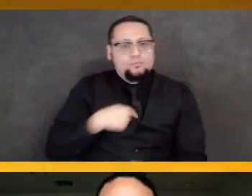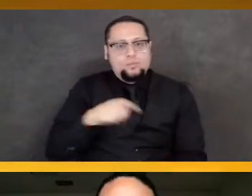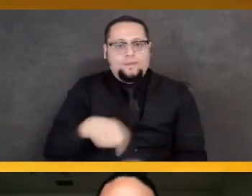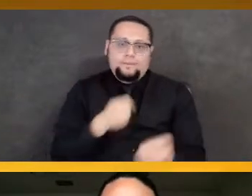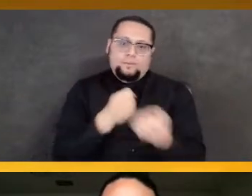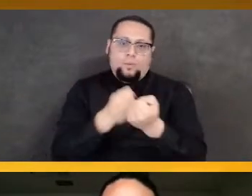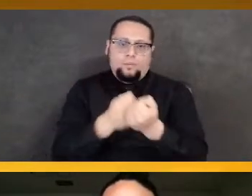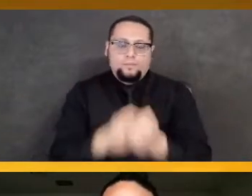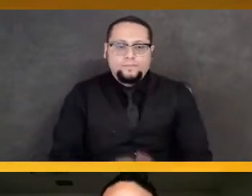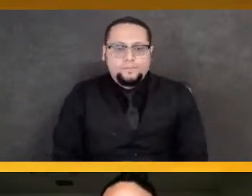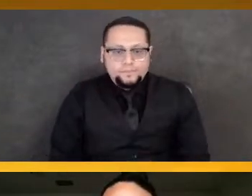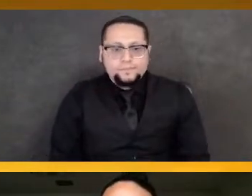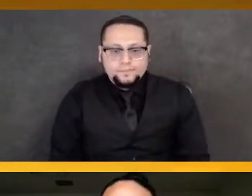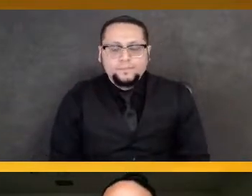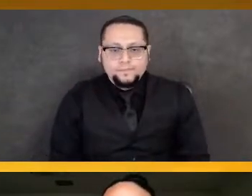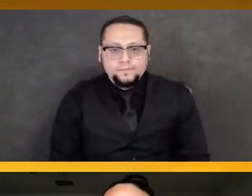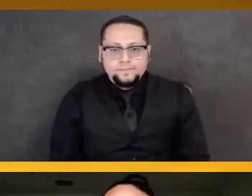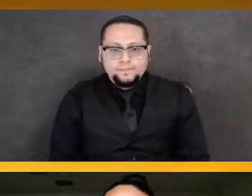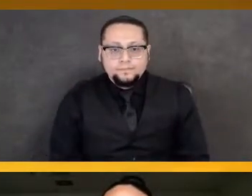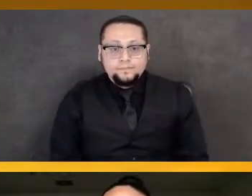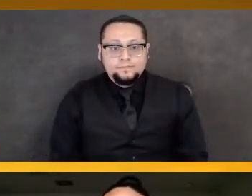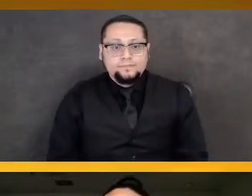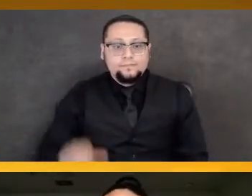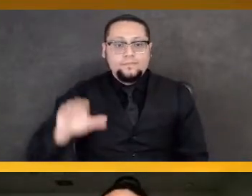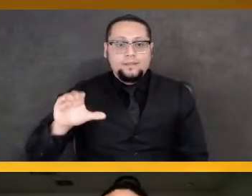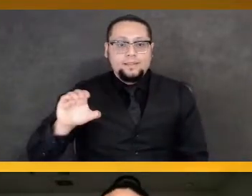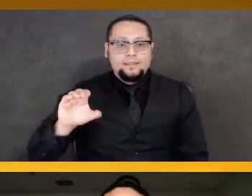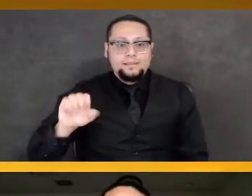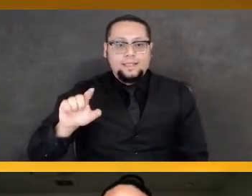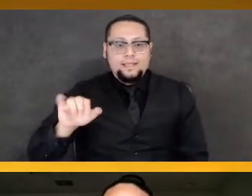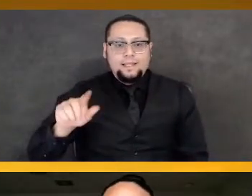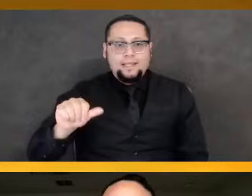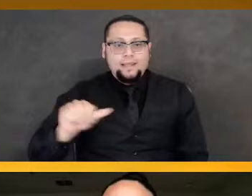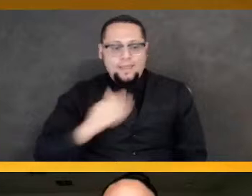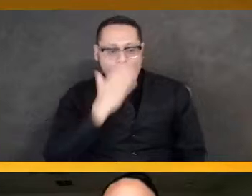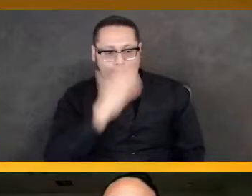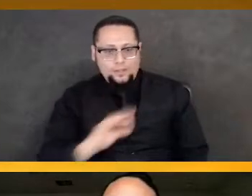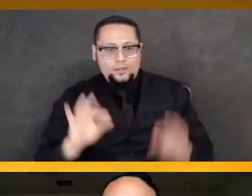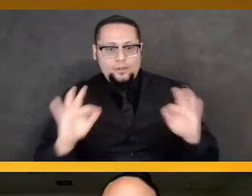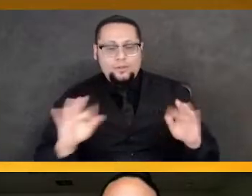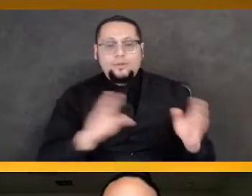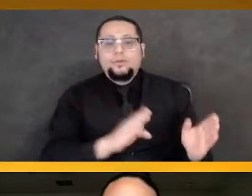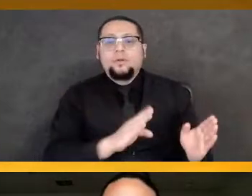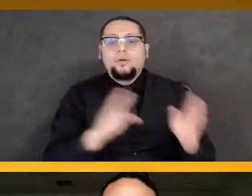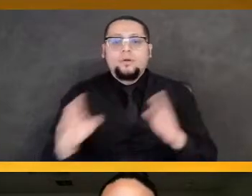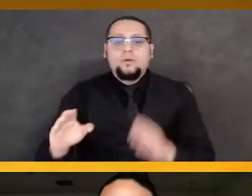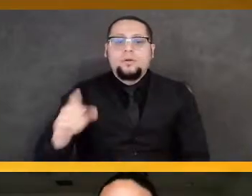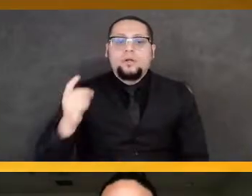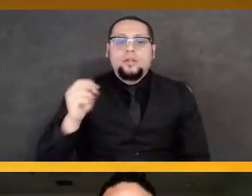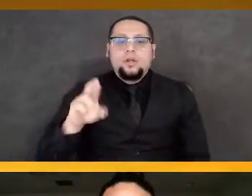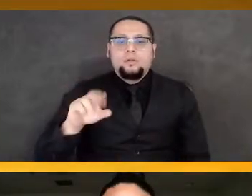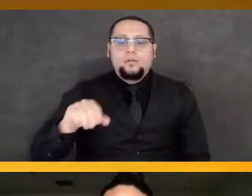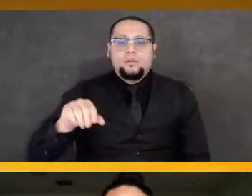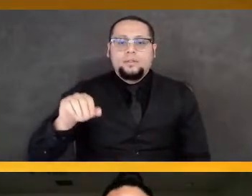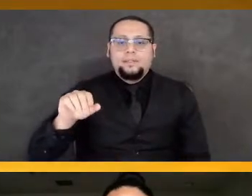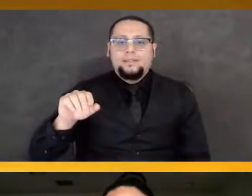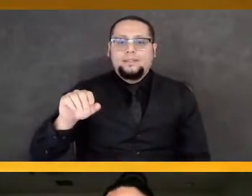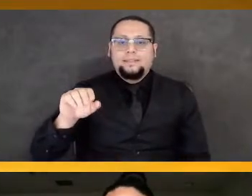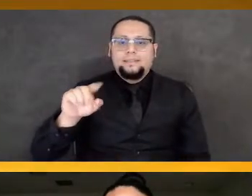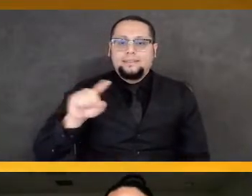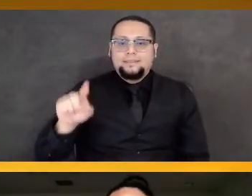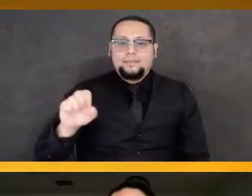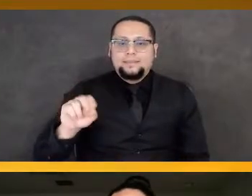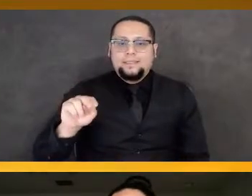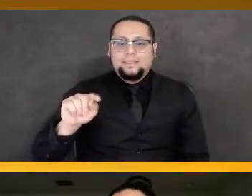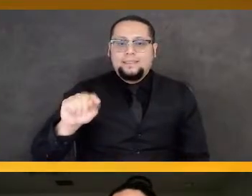Thank you, Linda. I want to go ahead and pass it over to Dr. Cynthia just to see if she can give us some insight on this